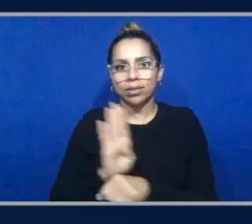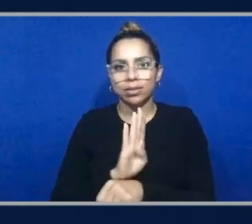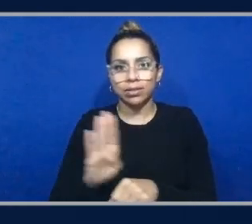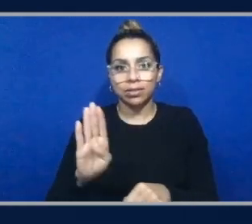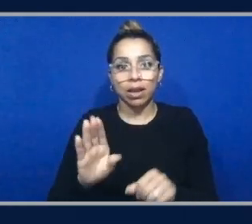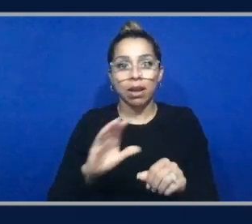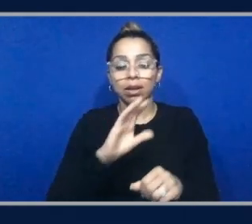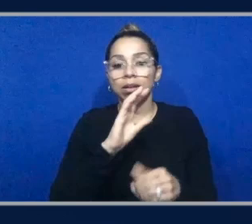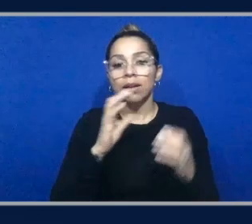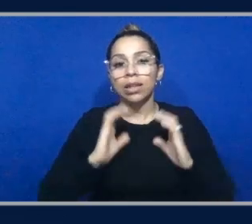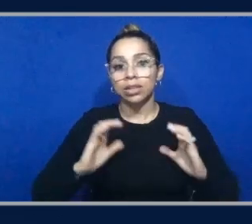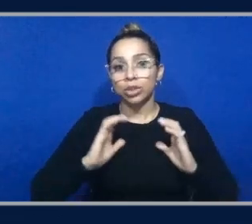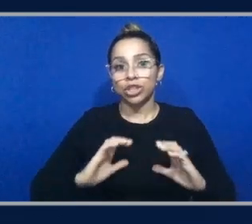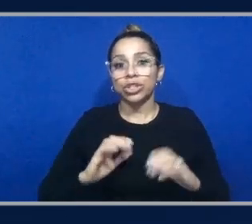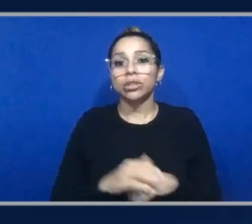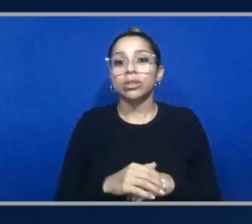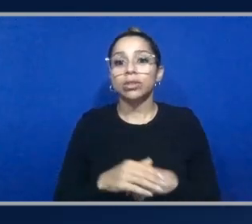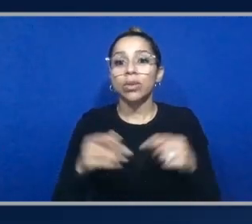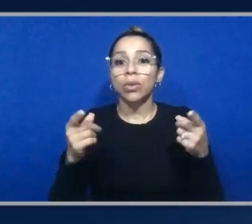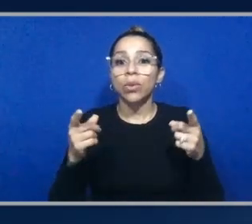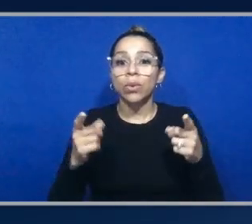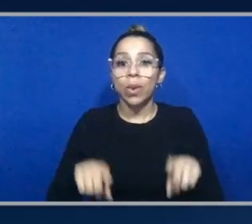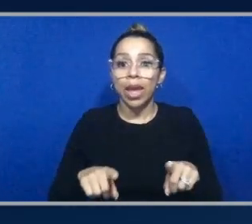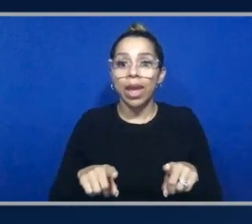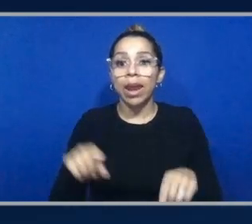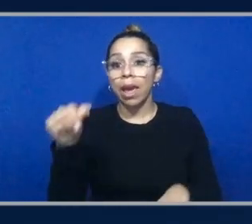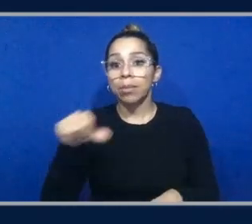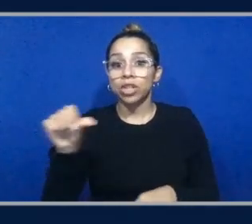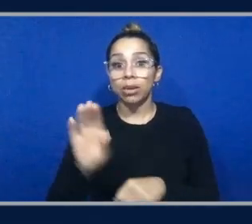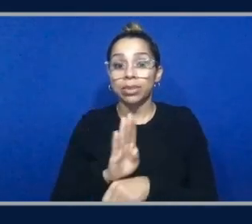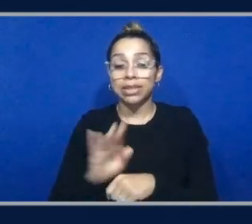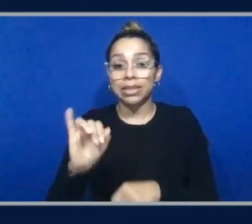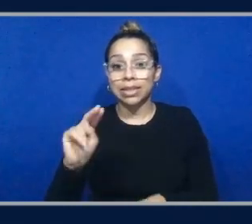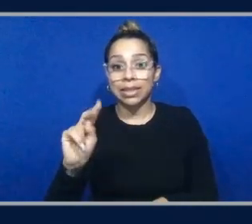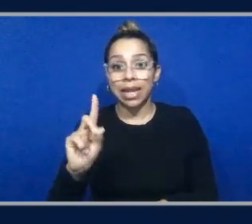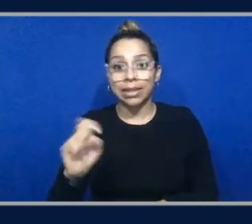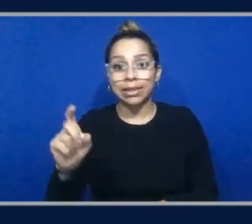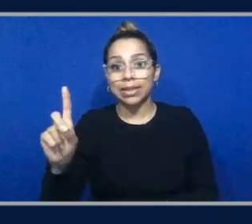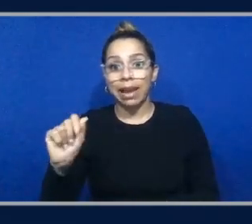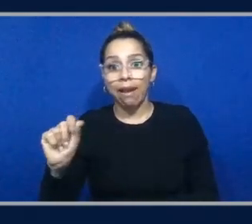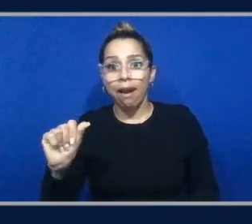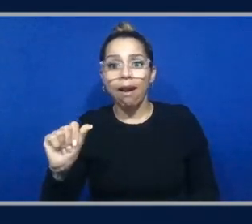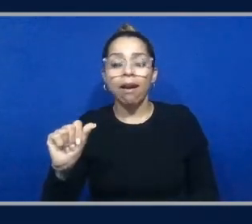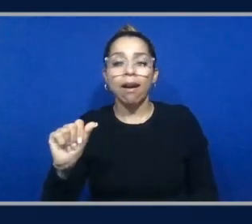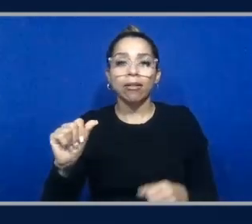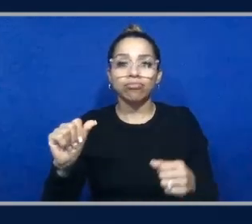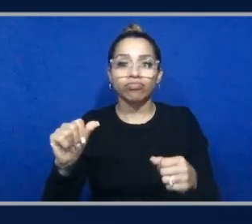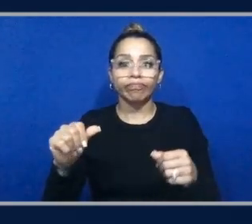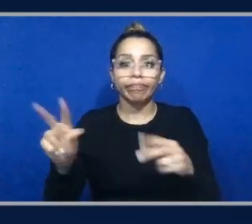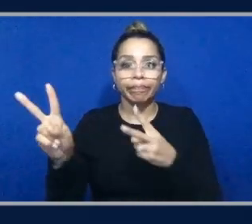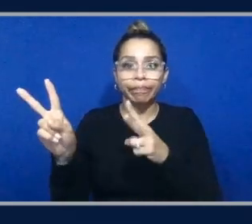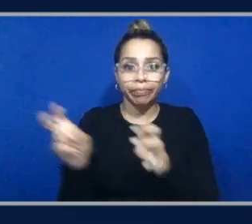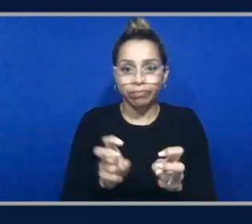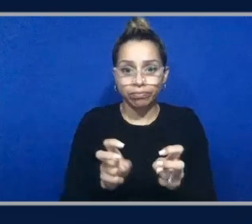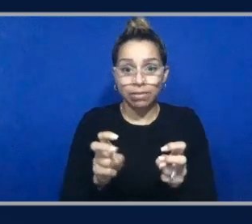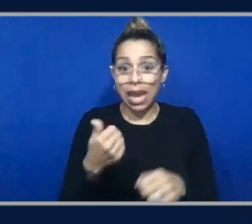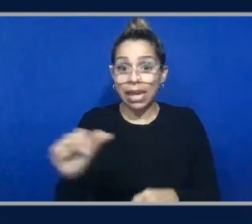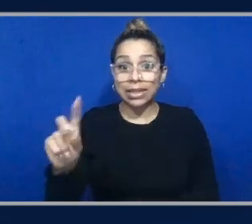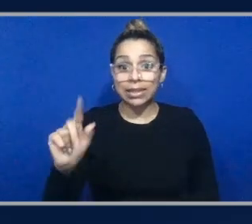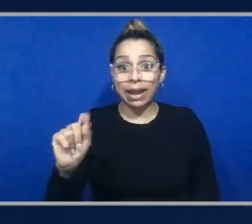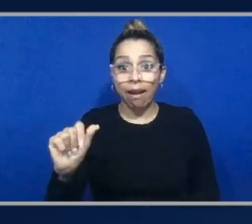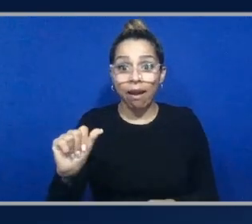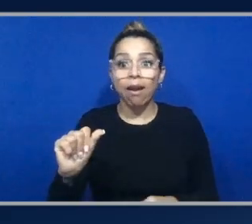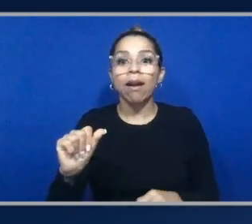Business indexes data or ingests any data, any enterprise content, along with the documents, it also indexes the